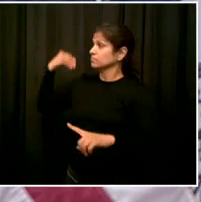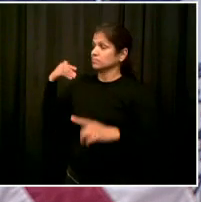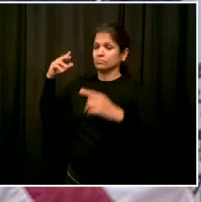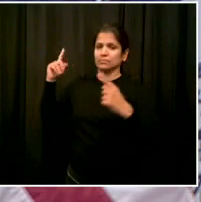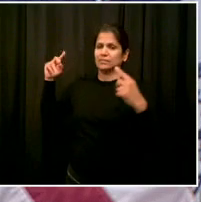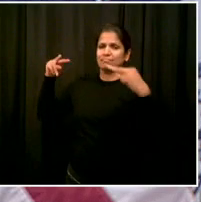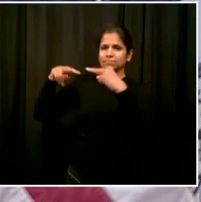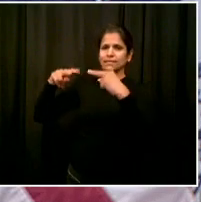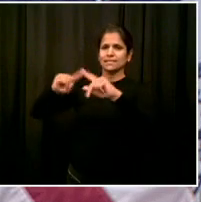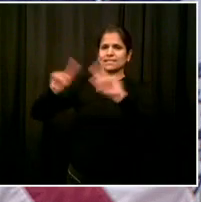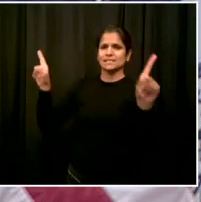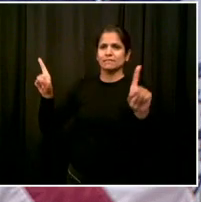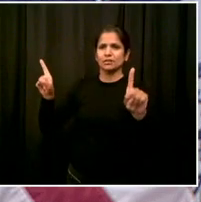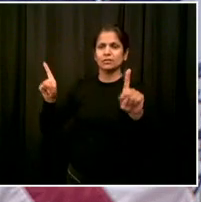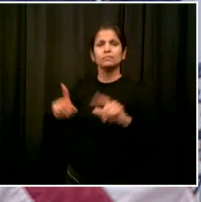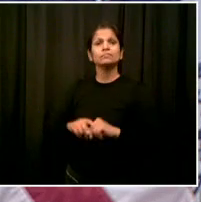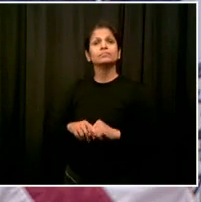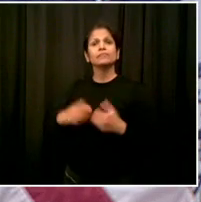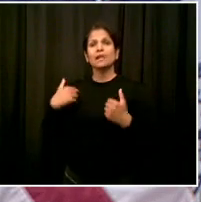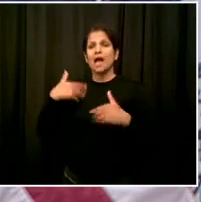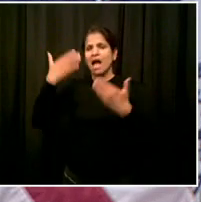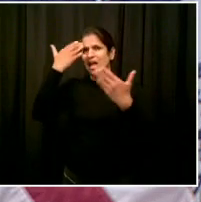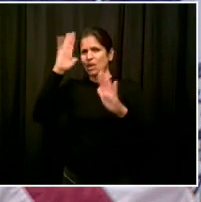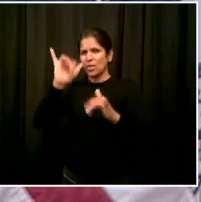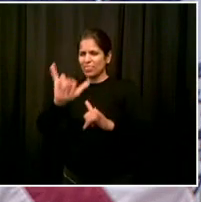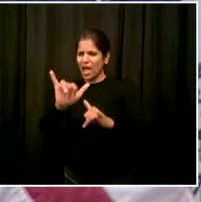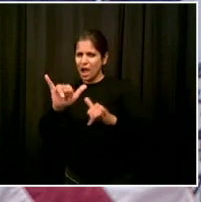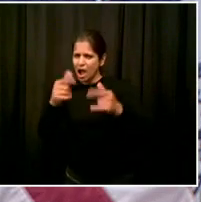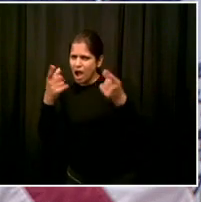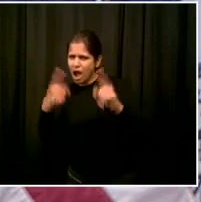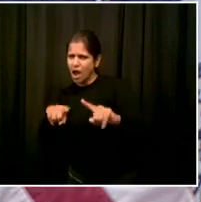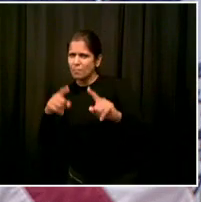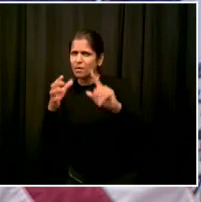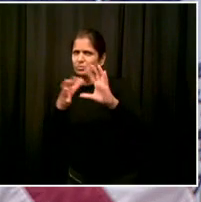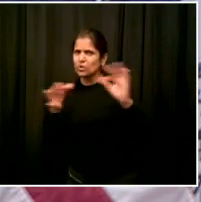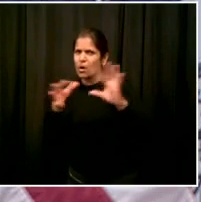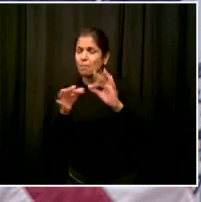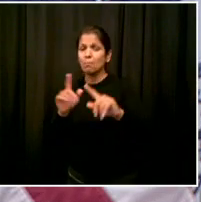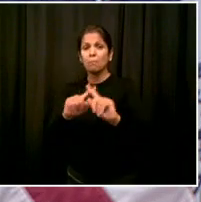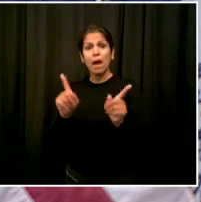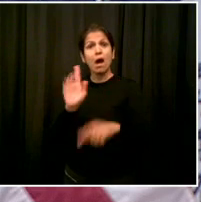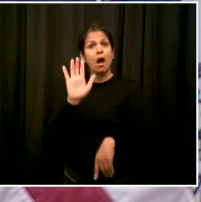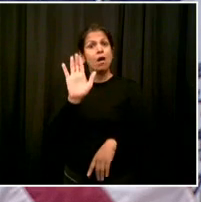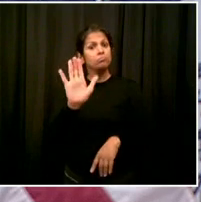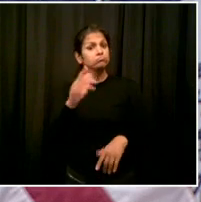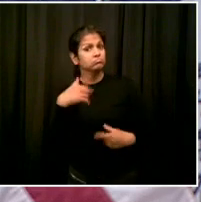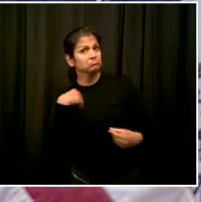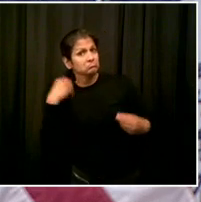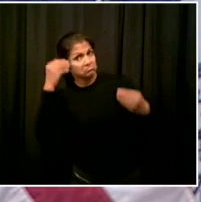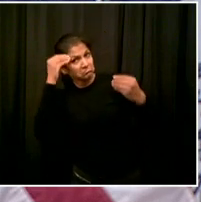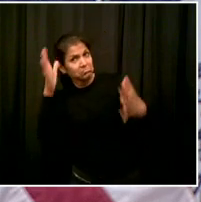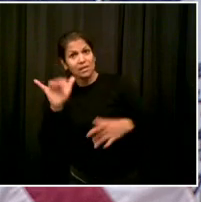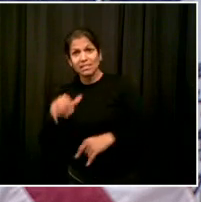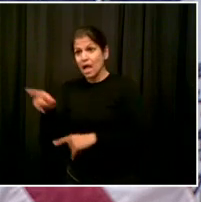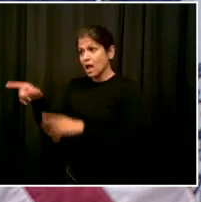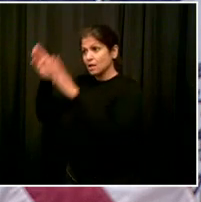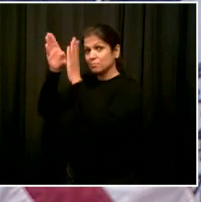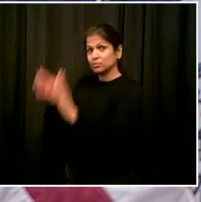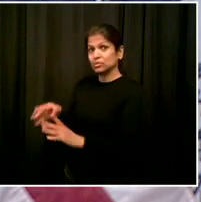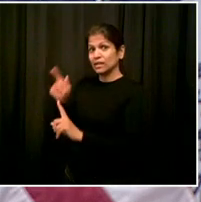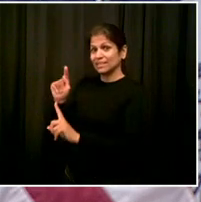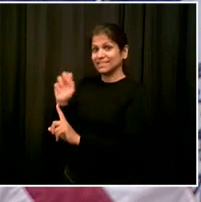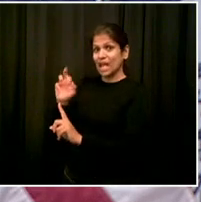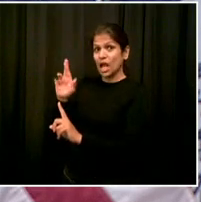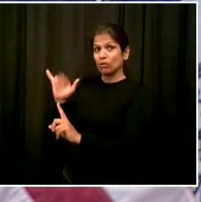Terry Monahan really, really well. And so he has been one of the primary architects of neighborhood policing. He has been one of